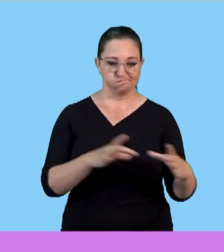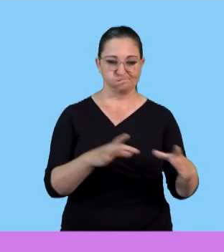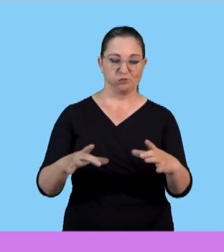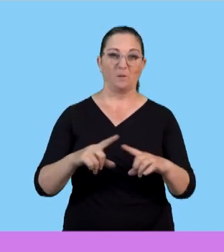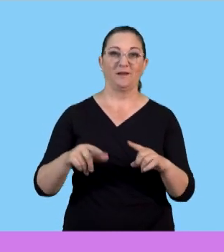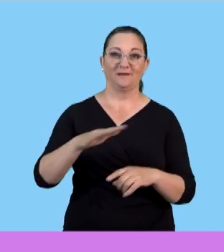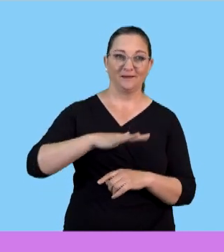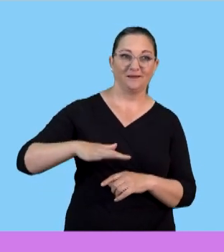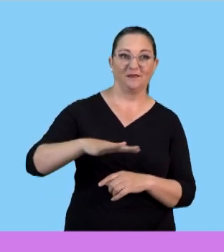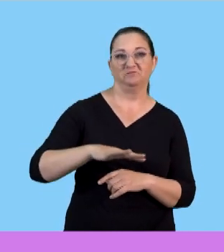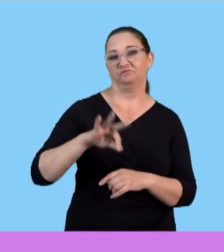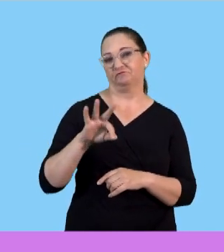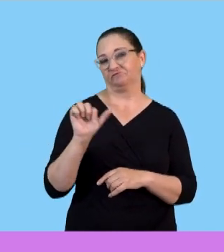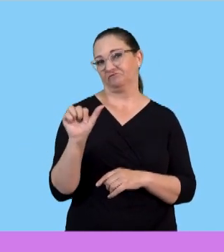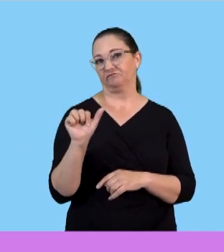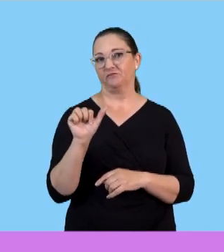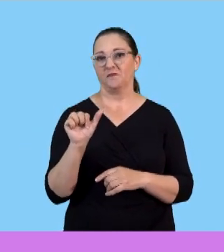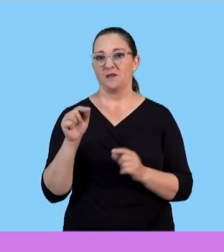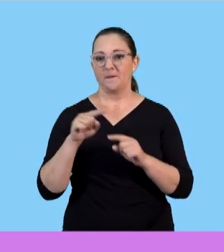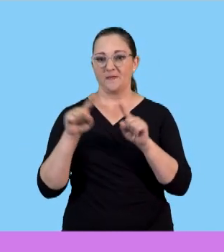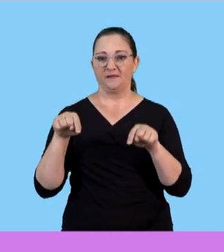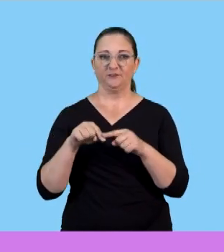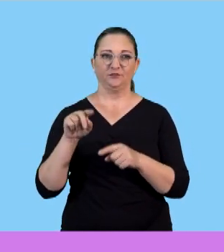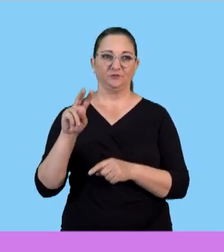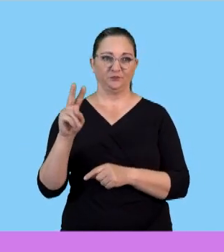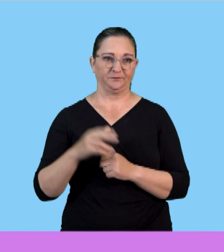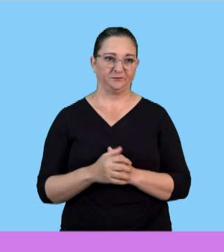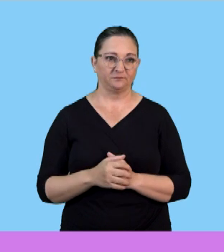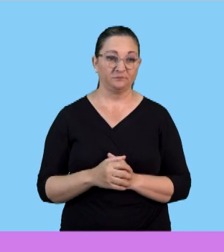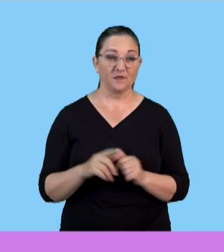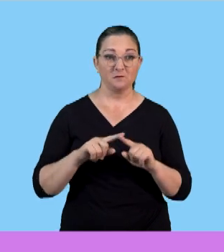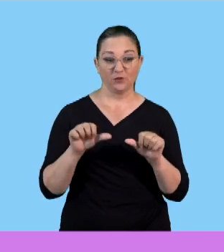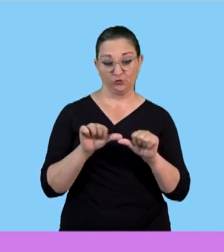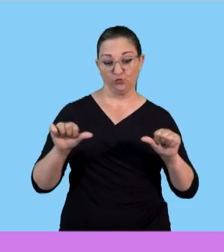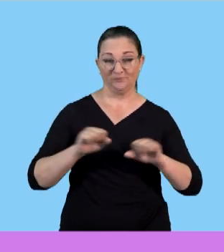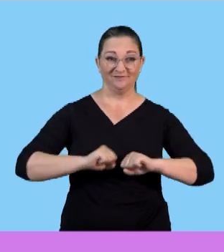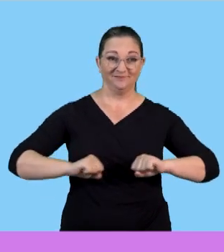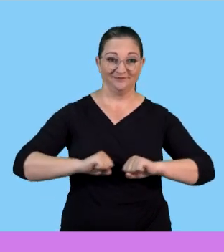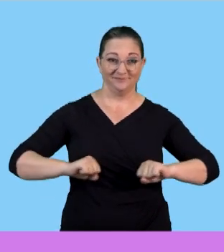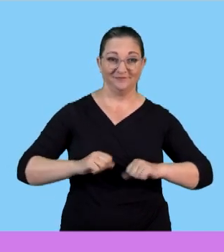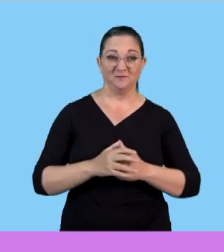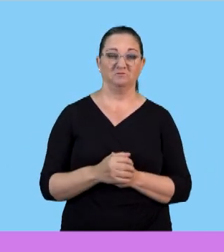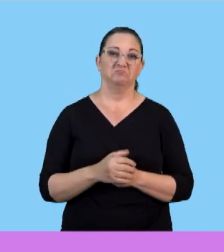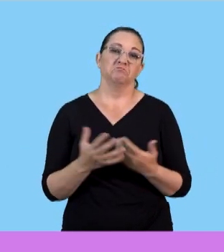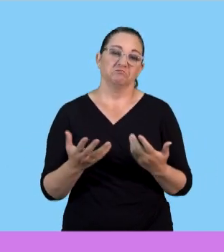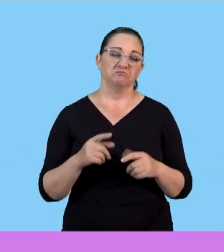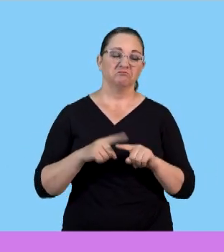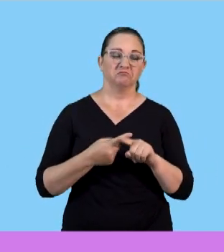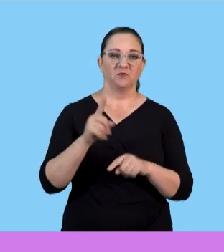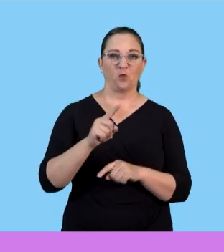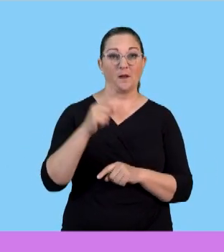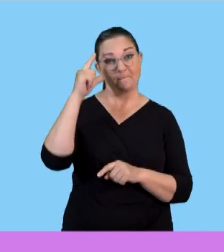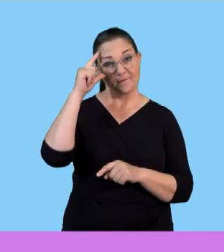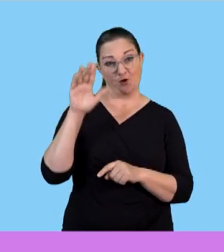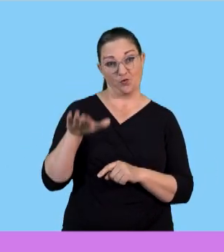tiled has an area of 36 square meters. The width, how wide something is. For